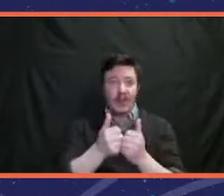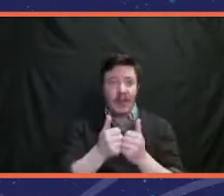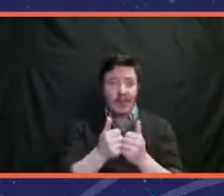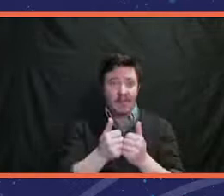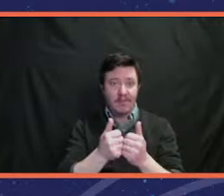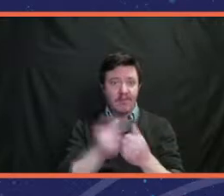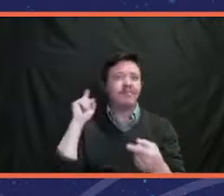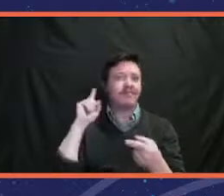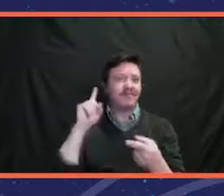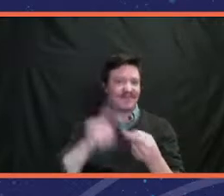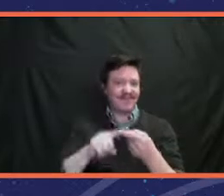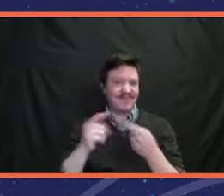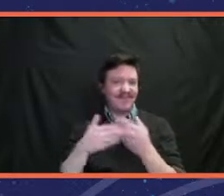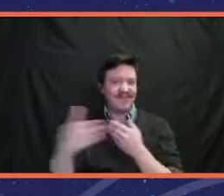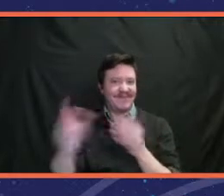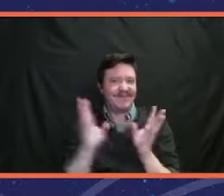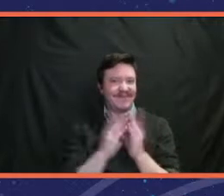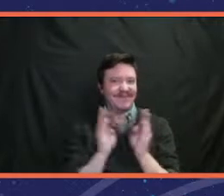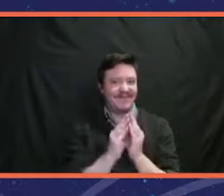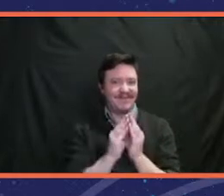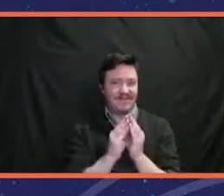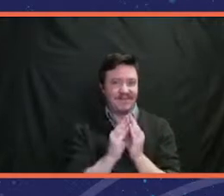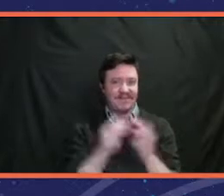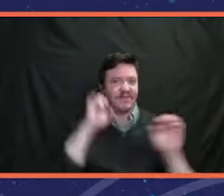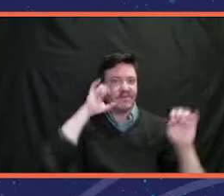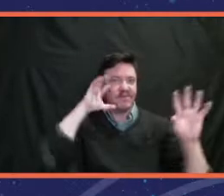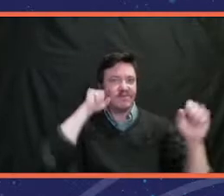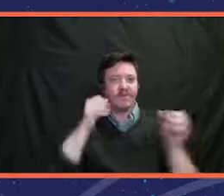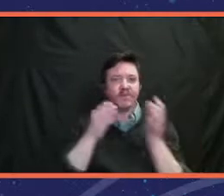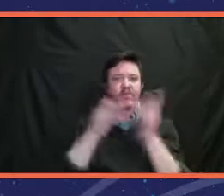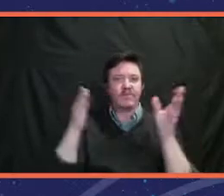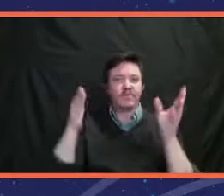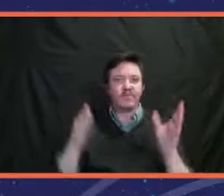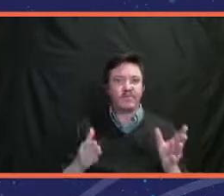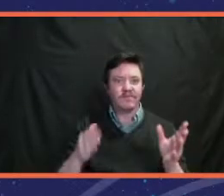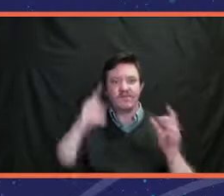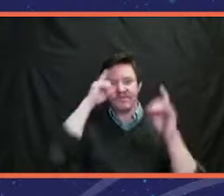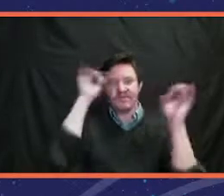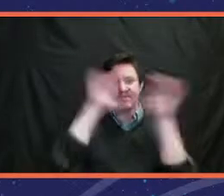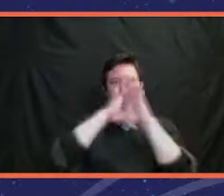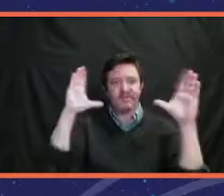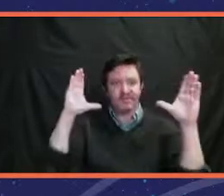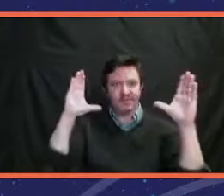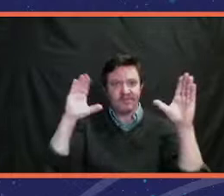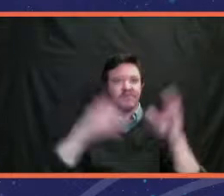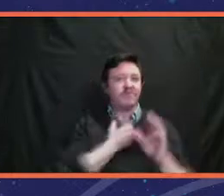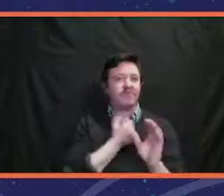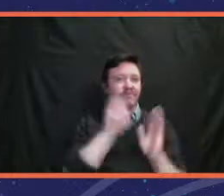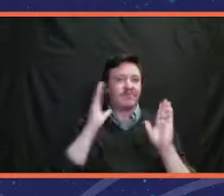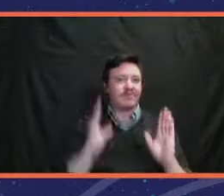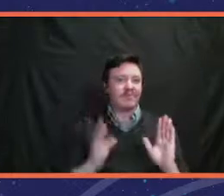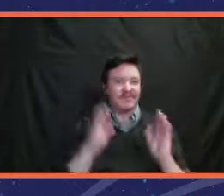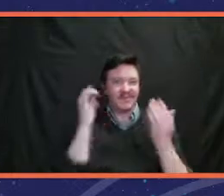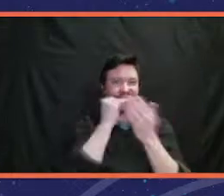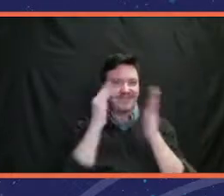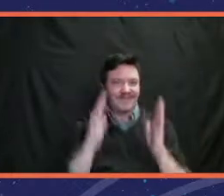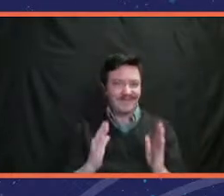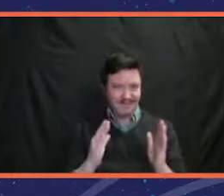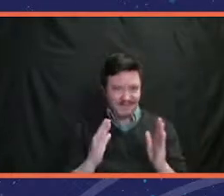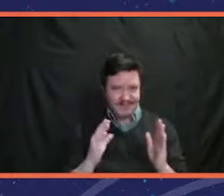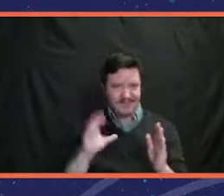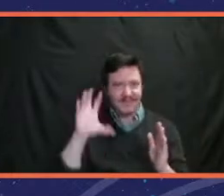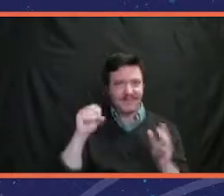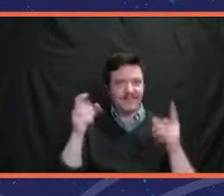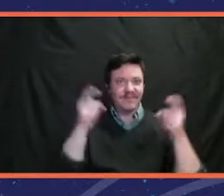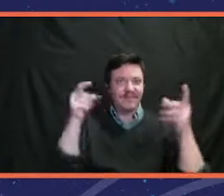than with an incredible, incredible movement leader, visionary, poet, artist, and co-director of Climate